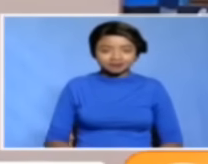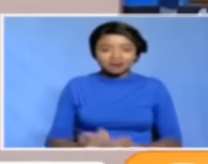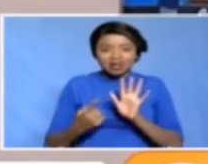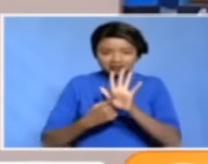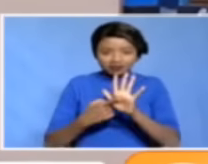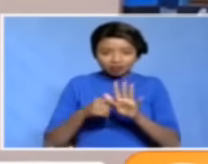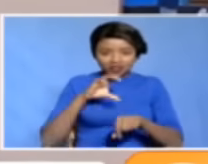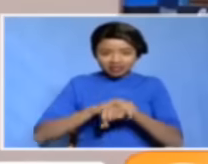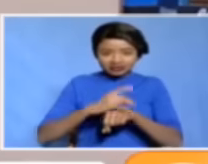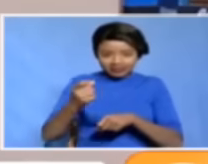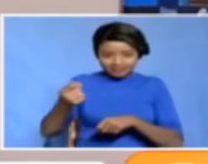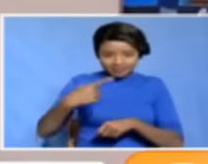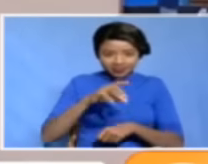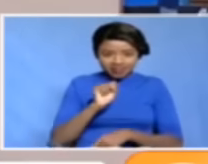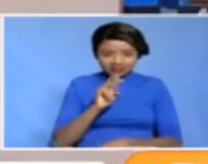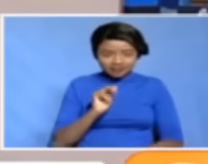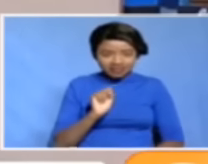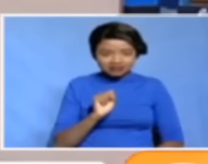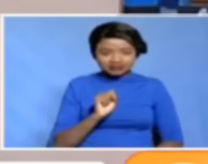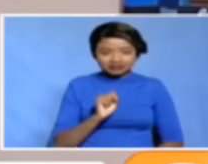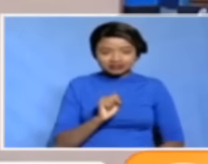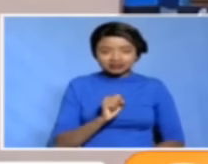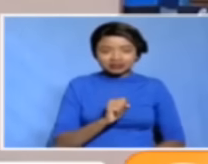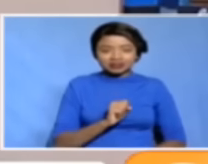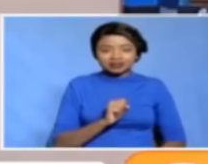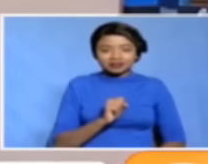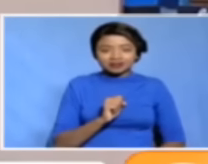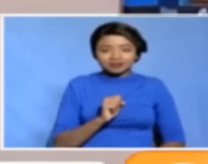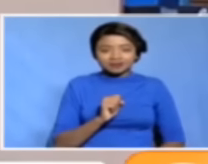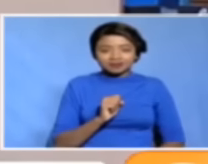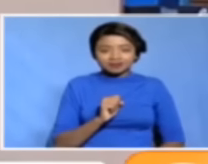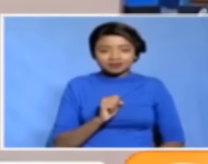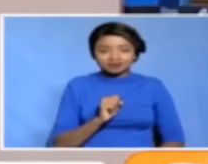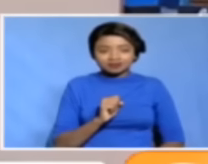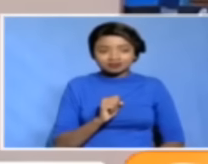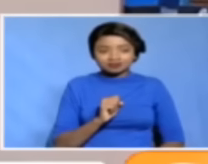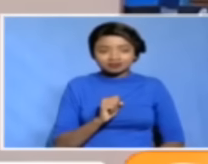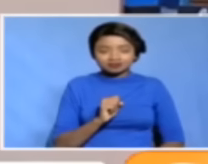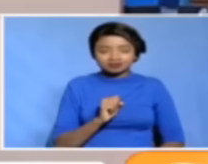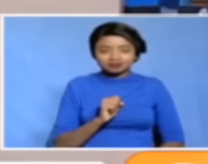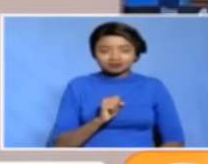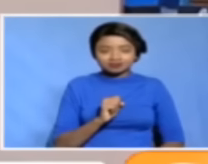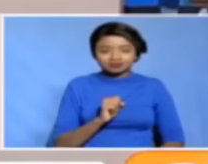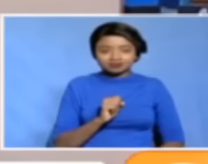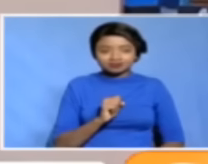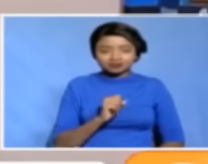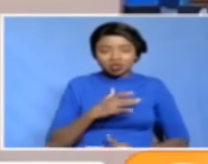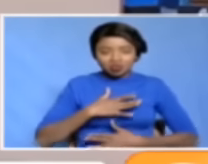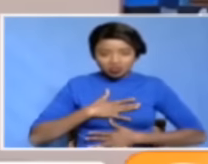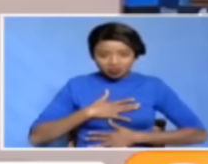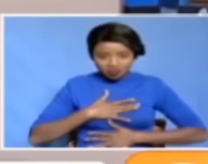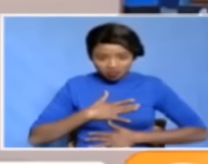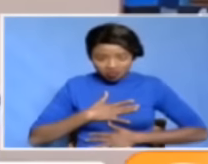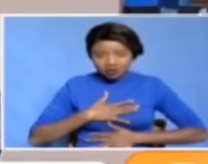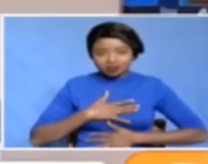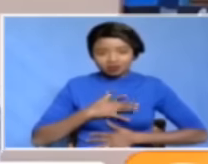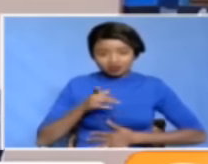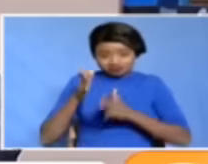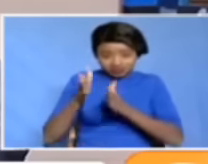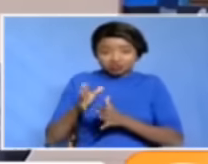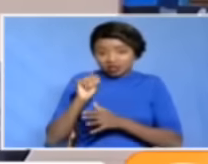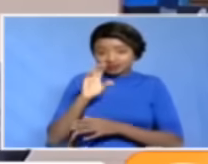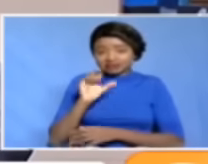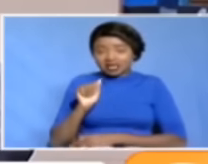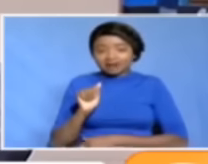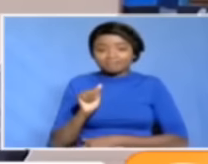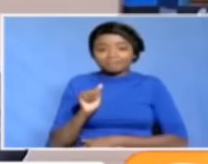here on 2422, somebody says, Honorable, it's an, Francis Kibai, Honorable Francis Kibai is a nominated MCA in Baringo.